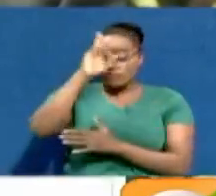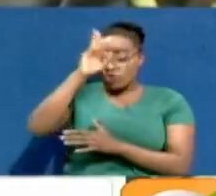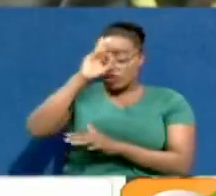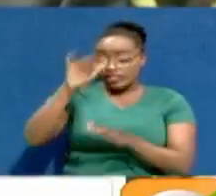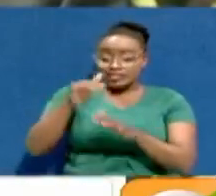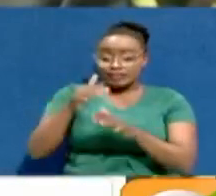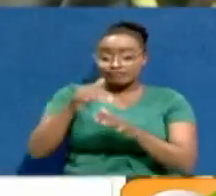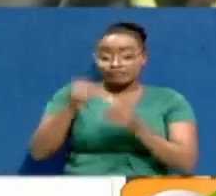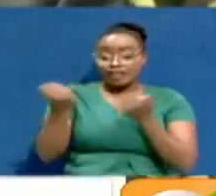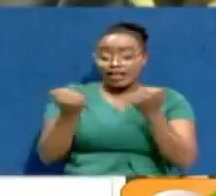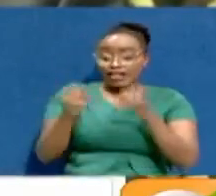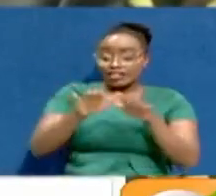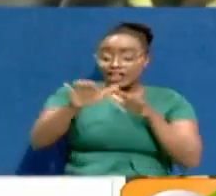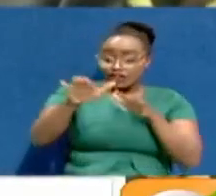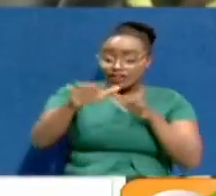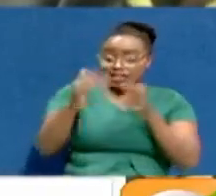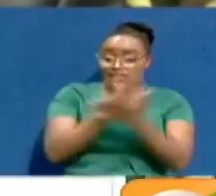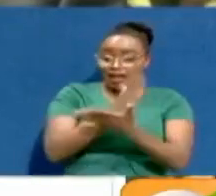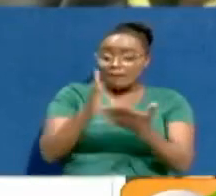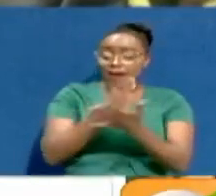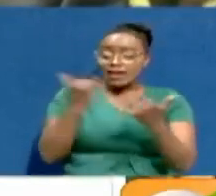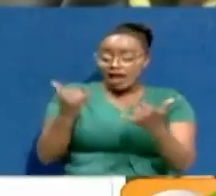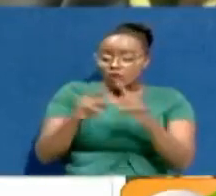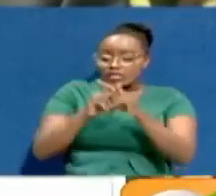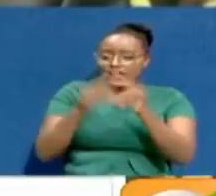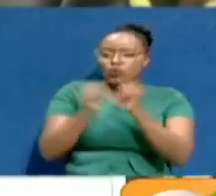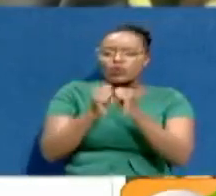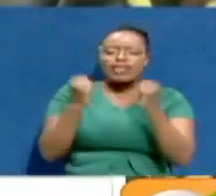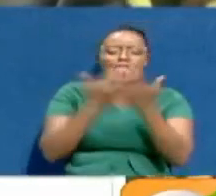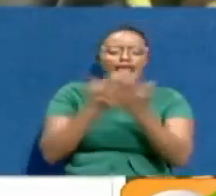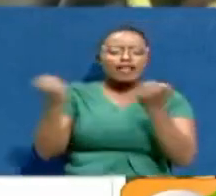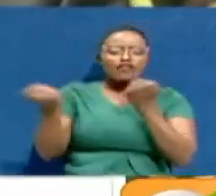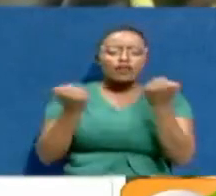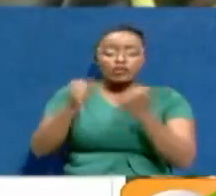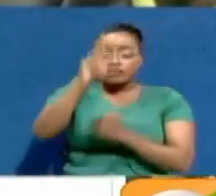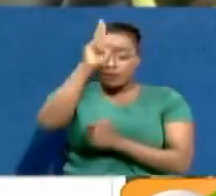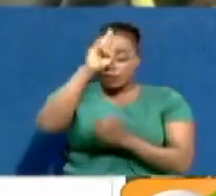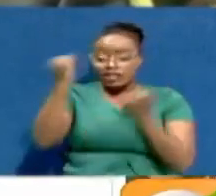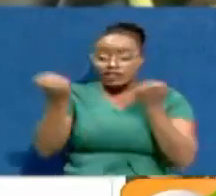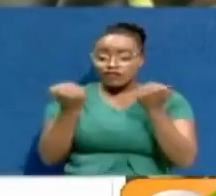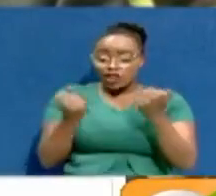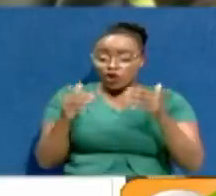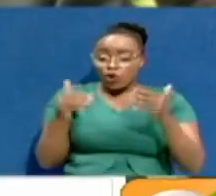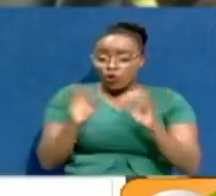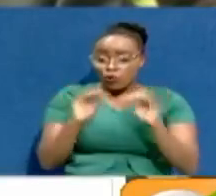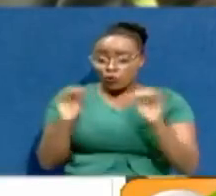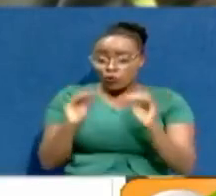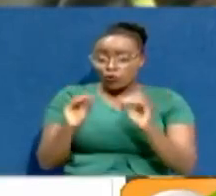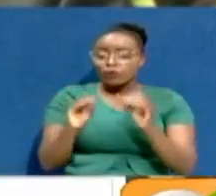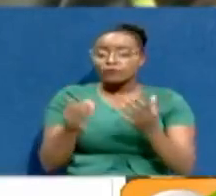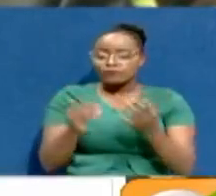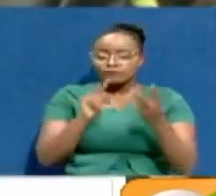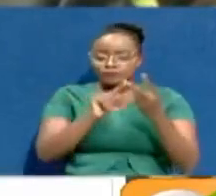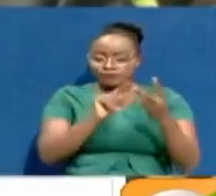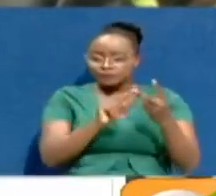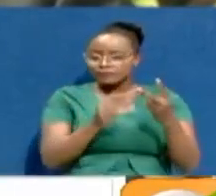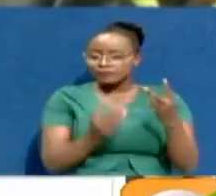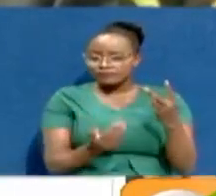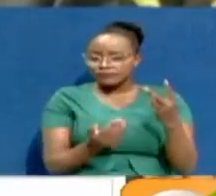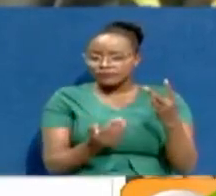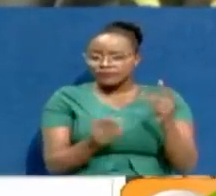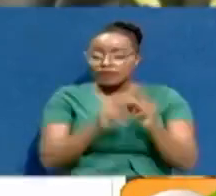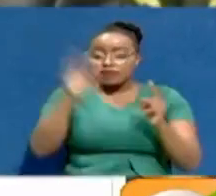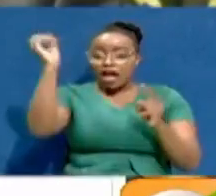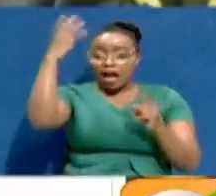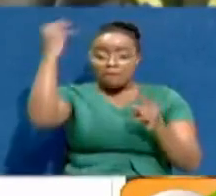department that effective now, any vehicle that is not a police vehicle, is not